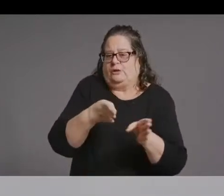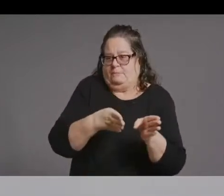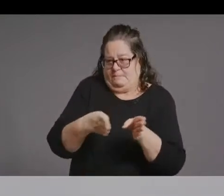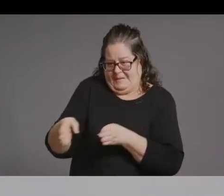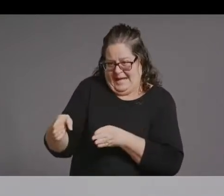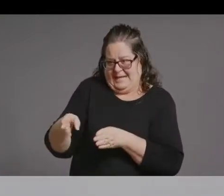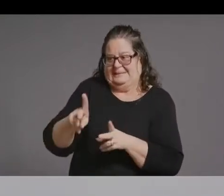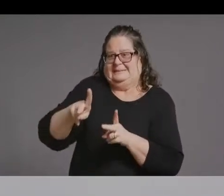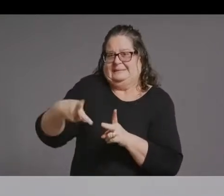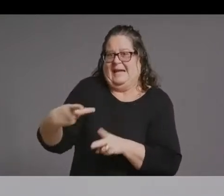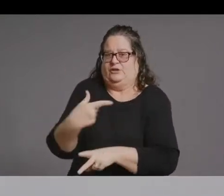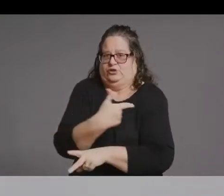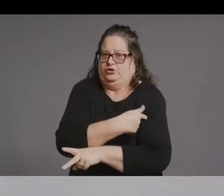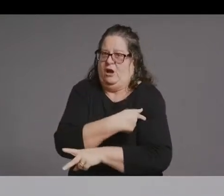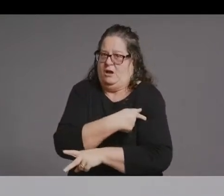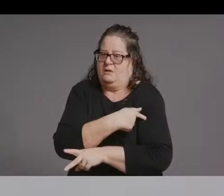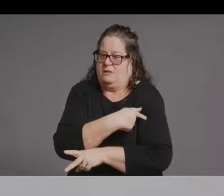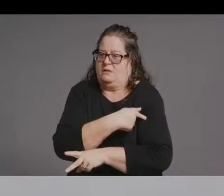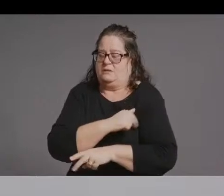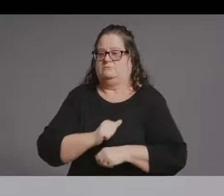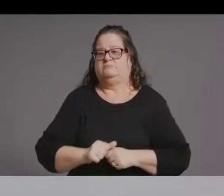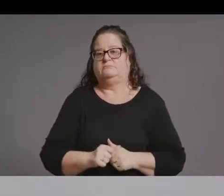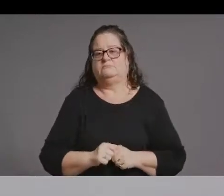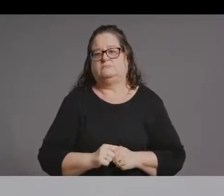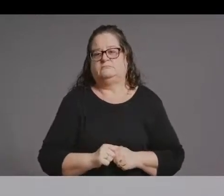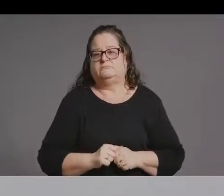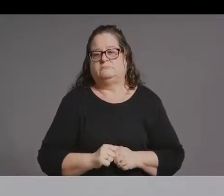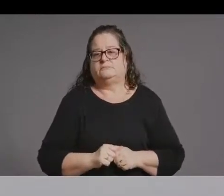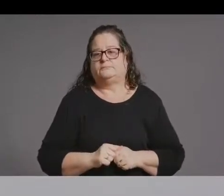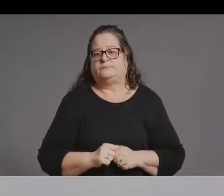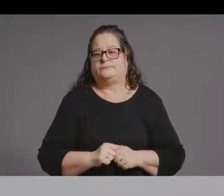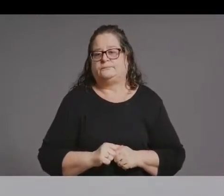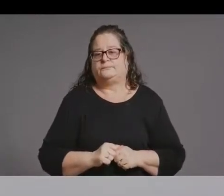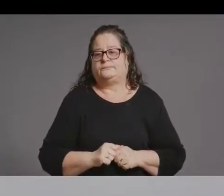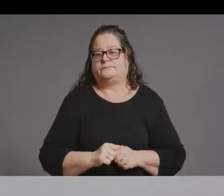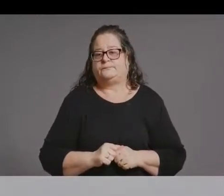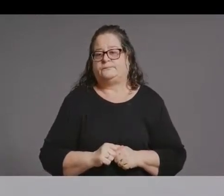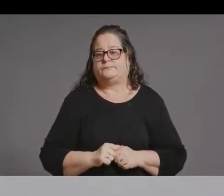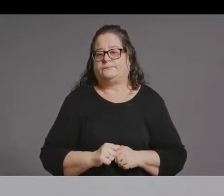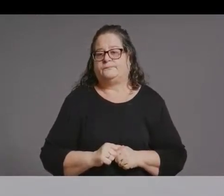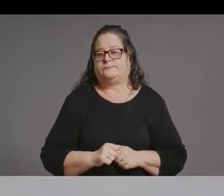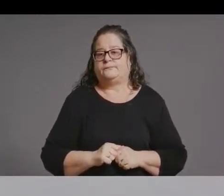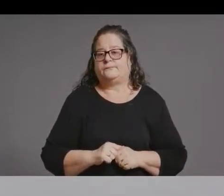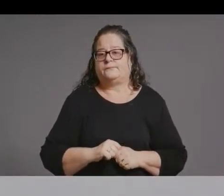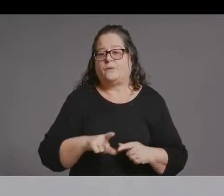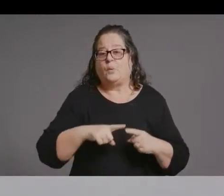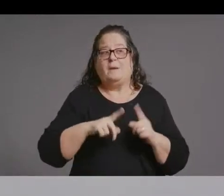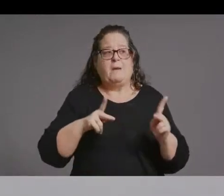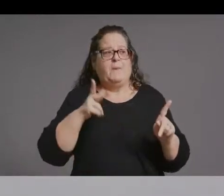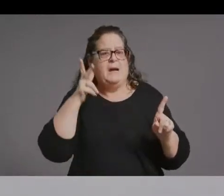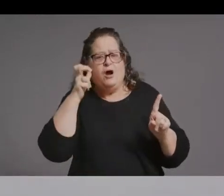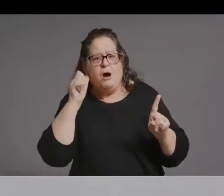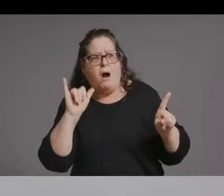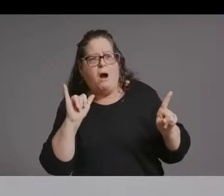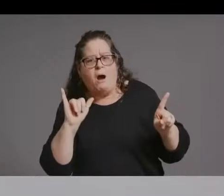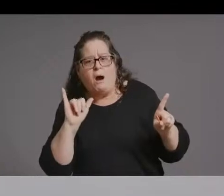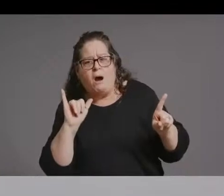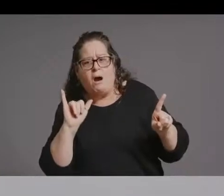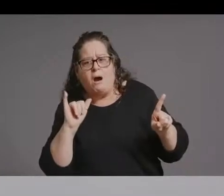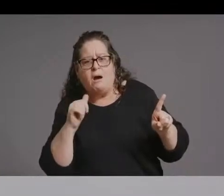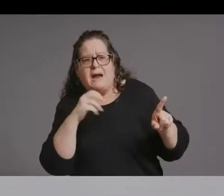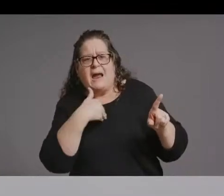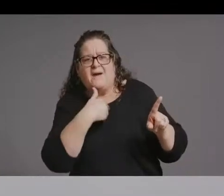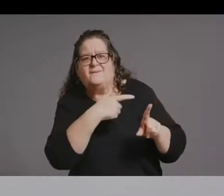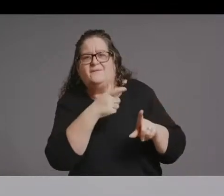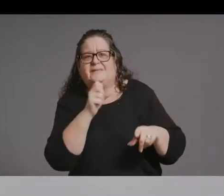when anybody hears about a potential side effect, especially with a side effect that could have very significant